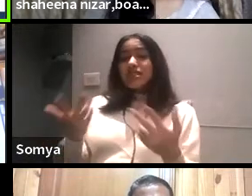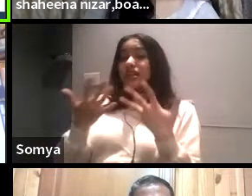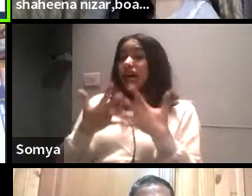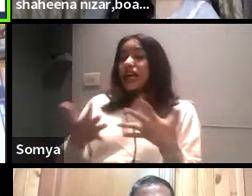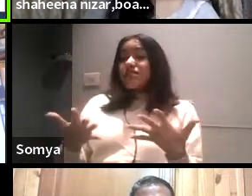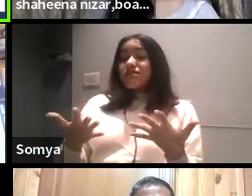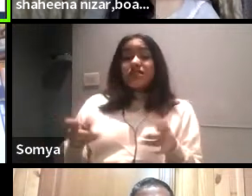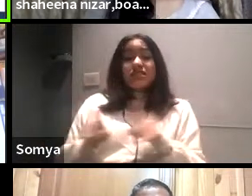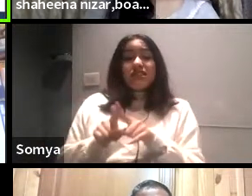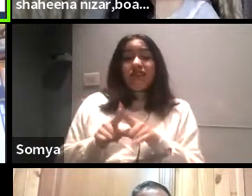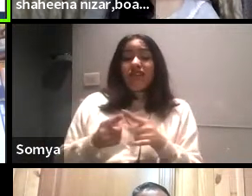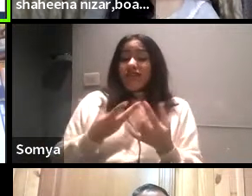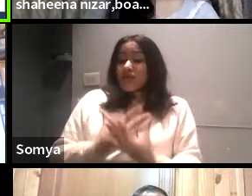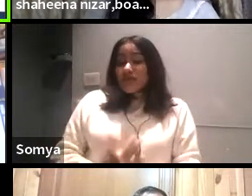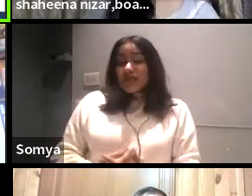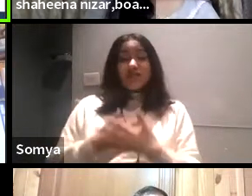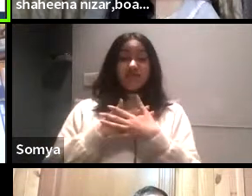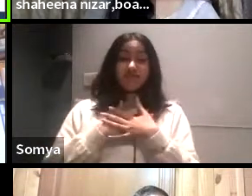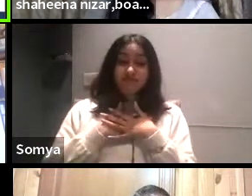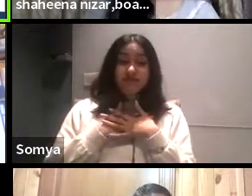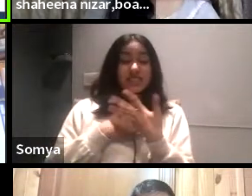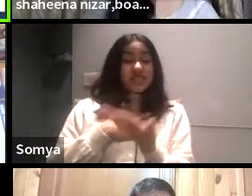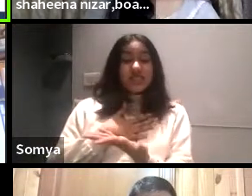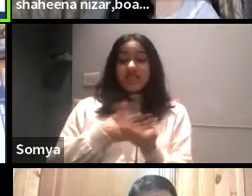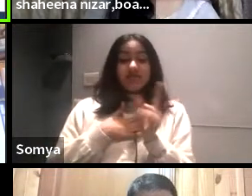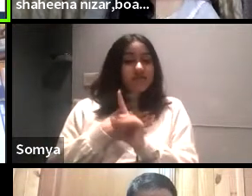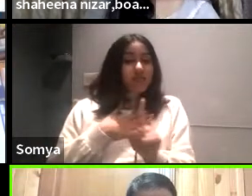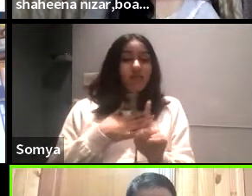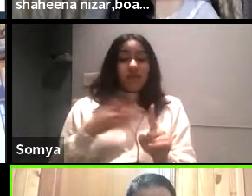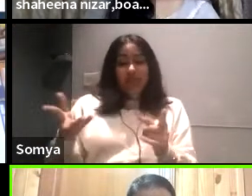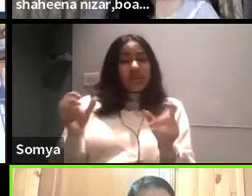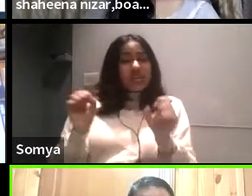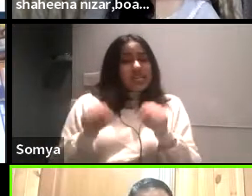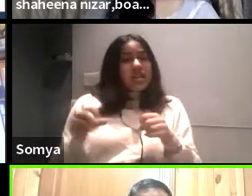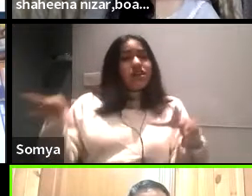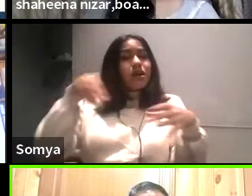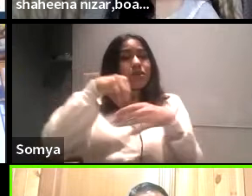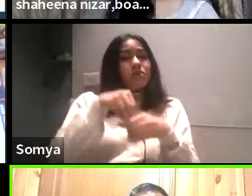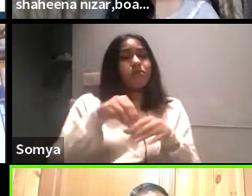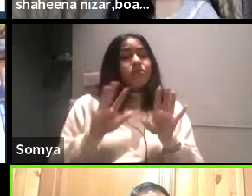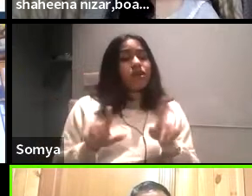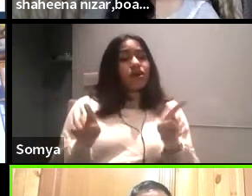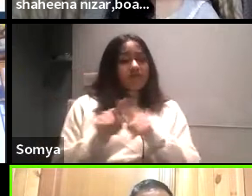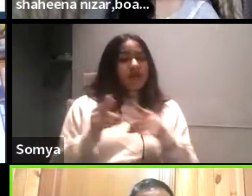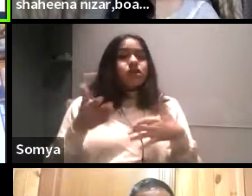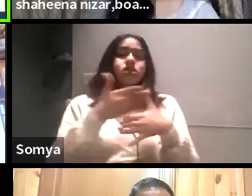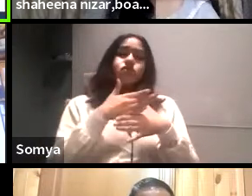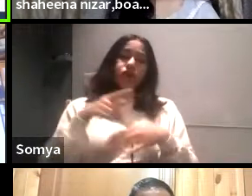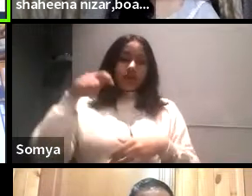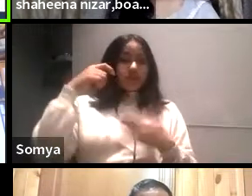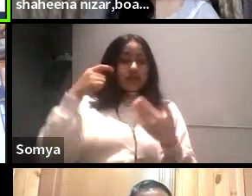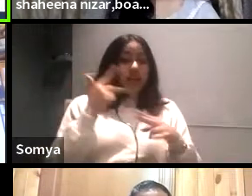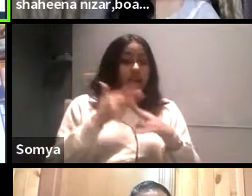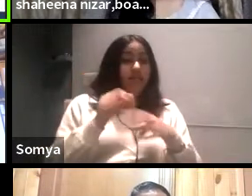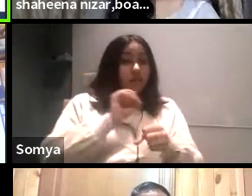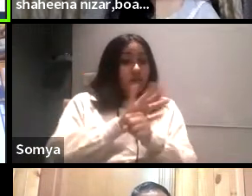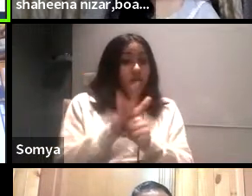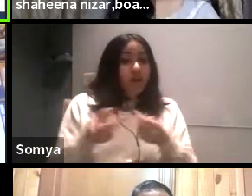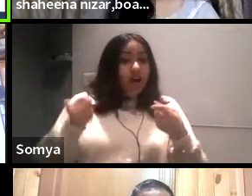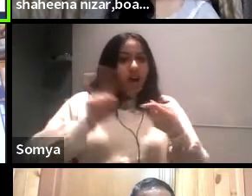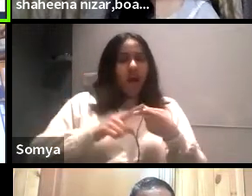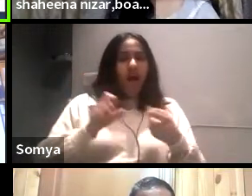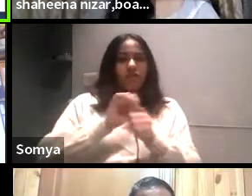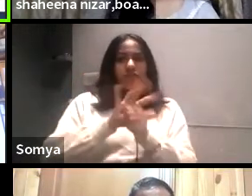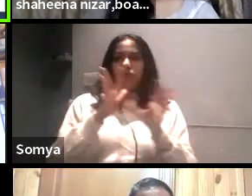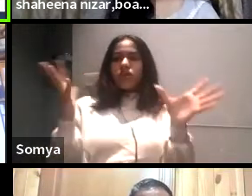kind of, sadness. Yes, they're a part of us. And let me share this with you. When COVID was happening all